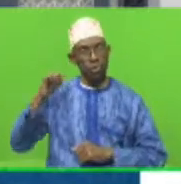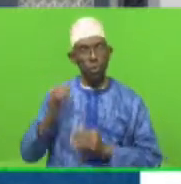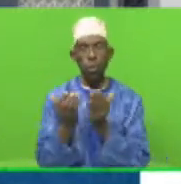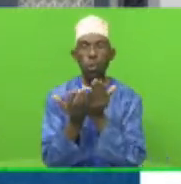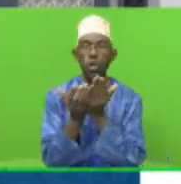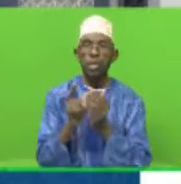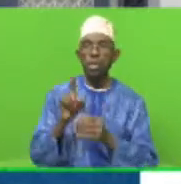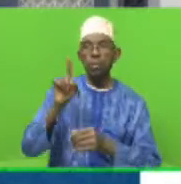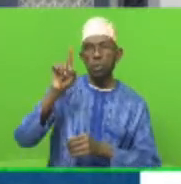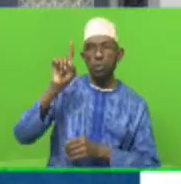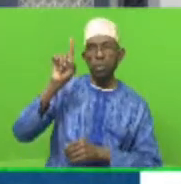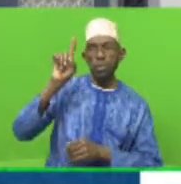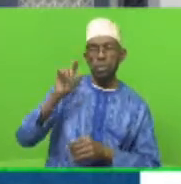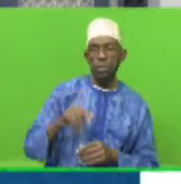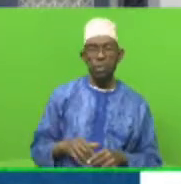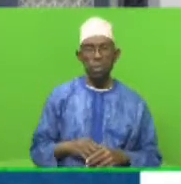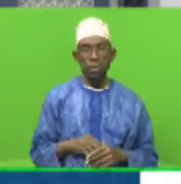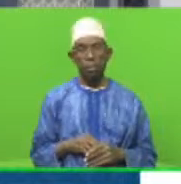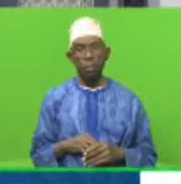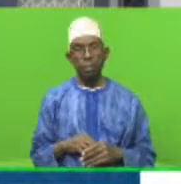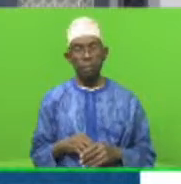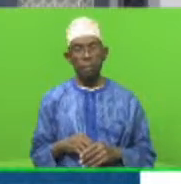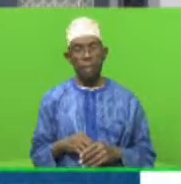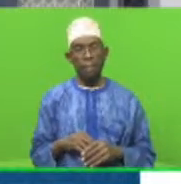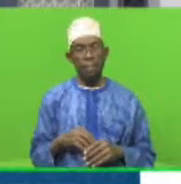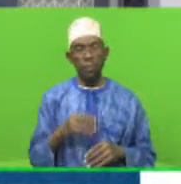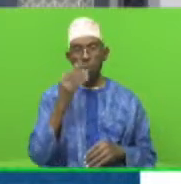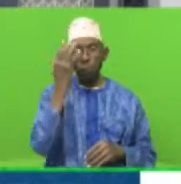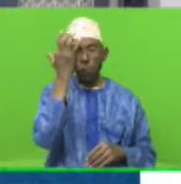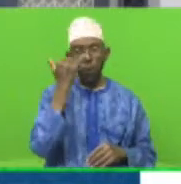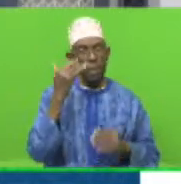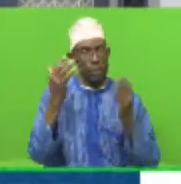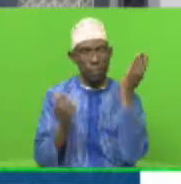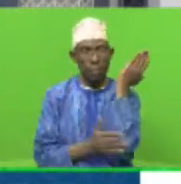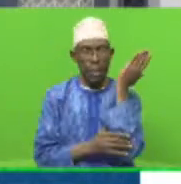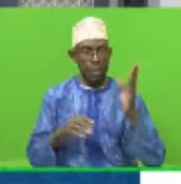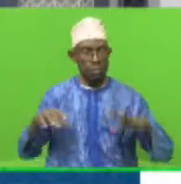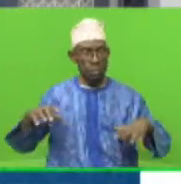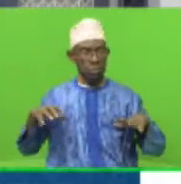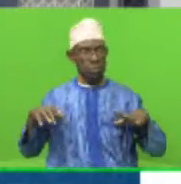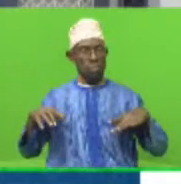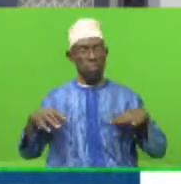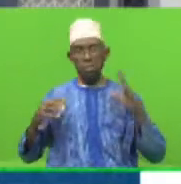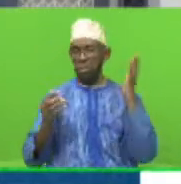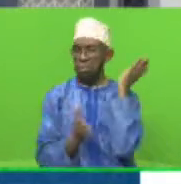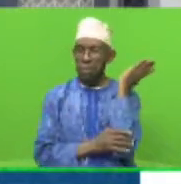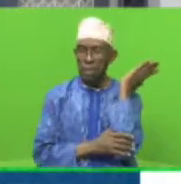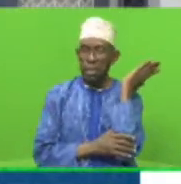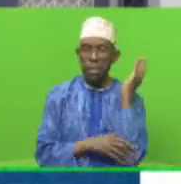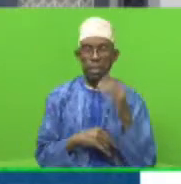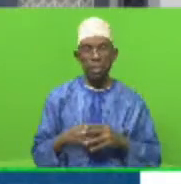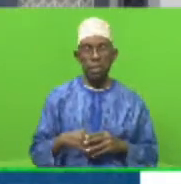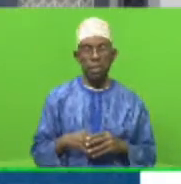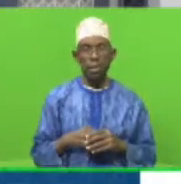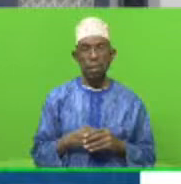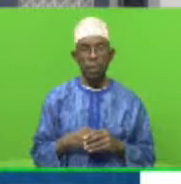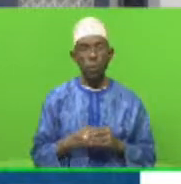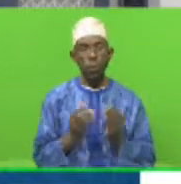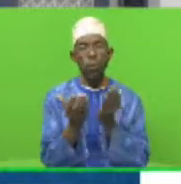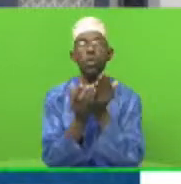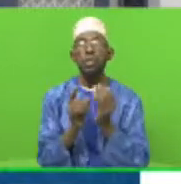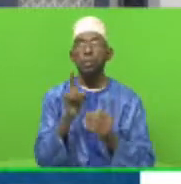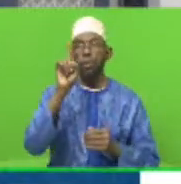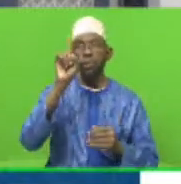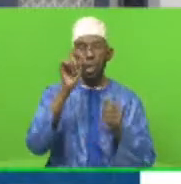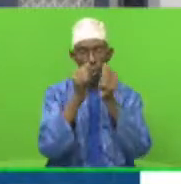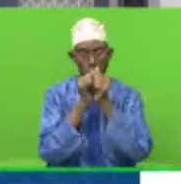worship Allah subhanahu wa ta'ala. And this is why it is worse. The mushrik, the polytheist, the one who worships